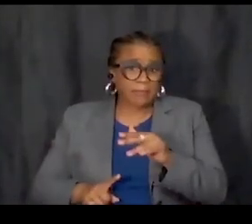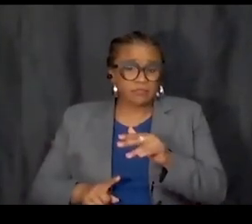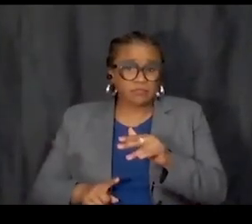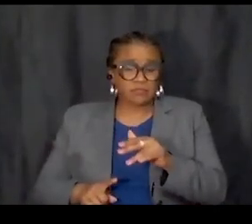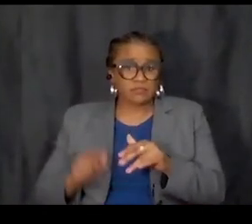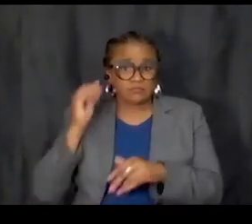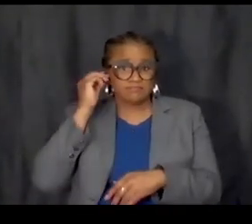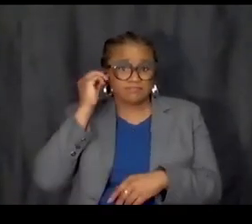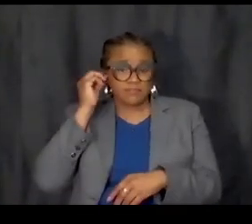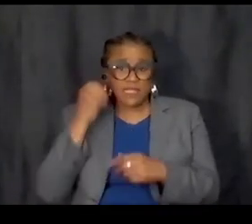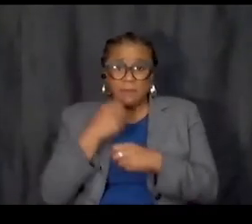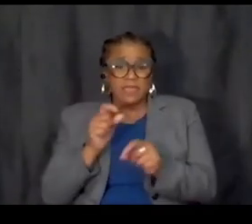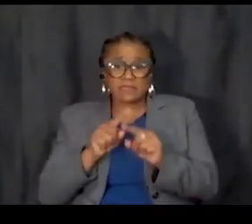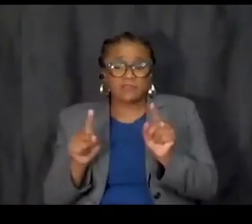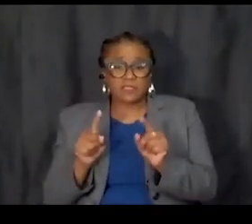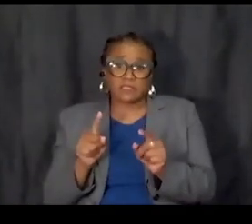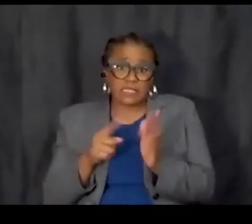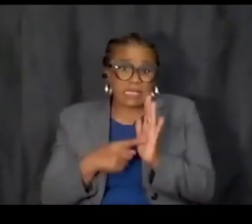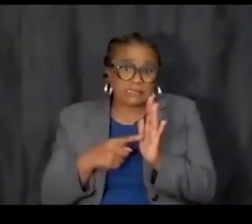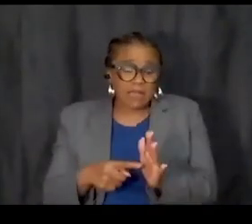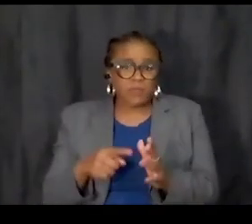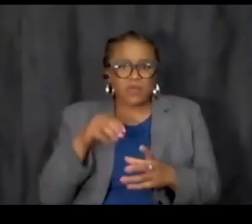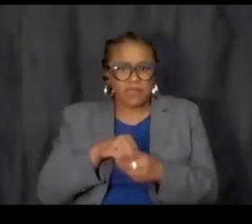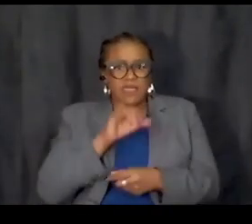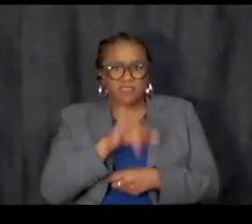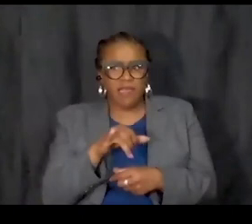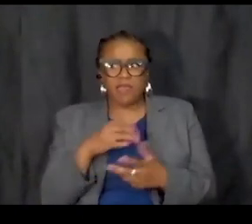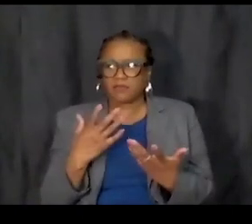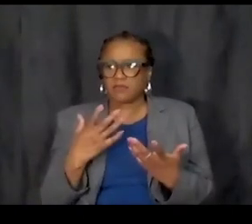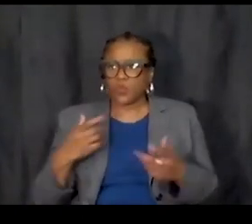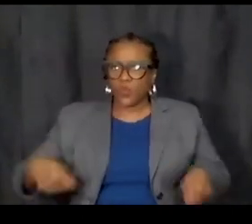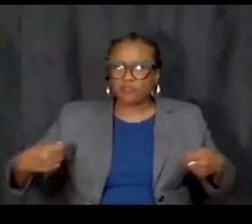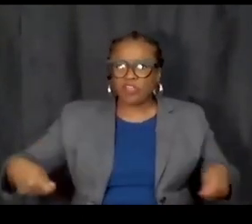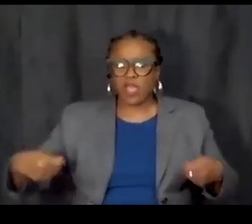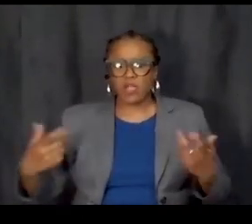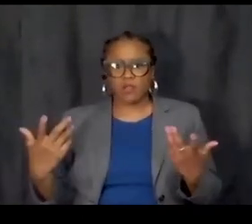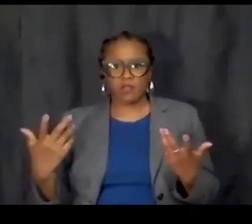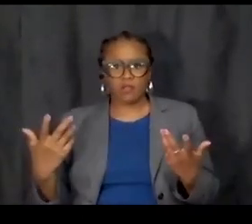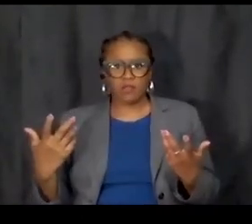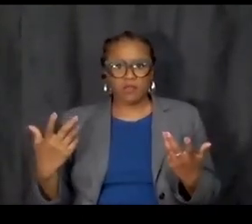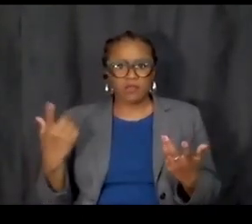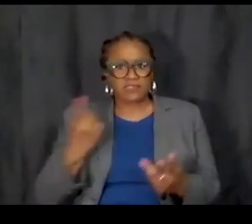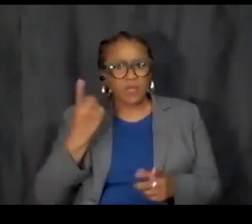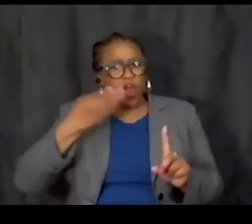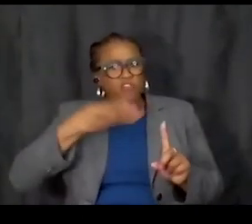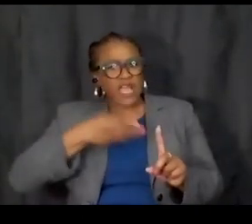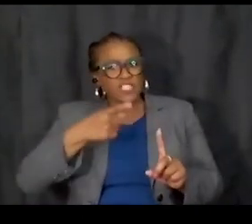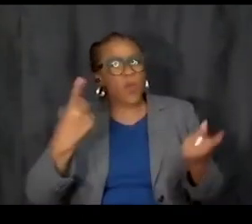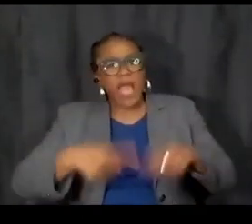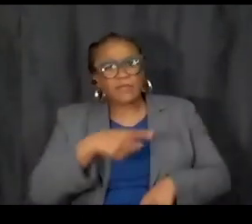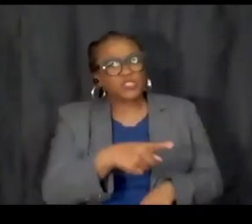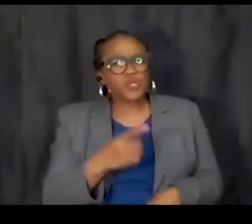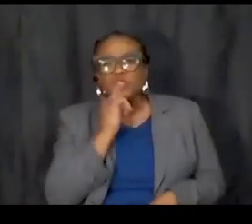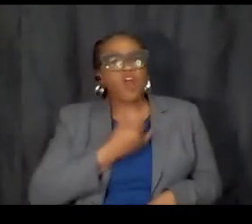being in that motorized cart or in a wheelchair and someone harassing you to find out what happened to you, what's wrong with you, and those questions and